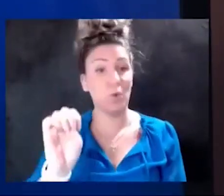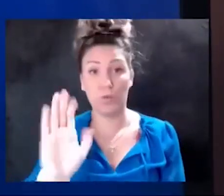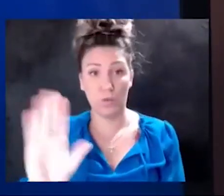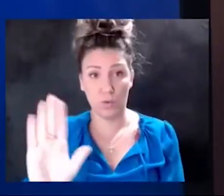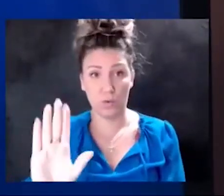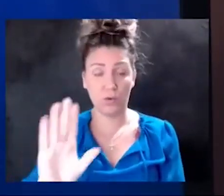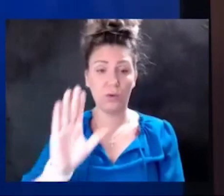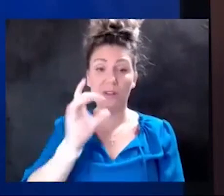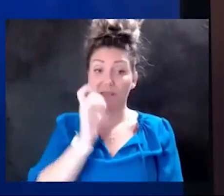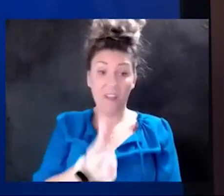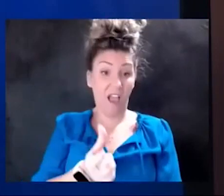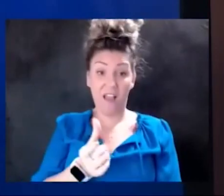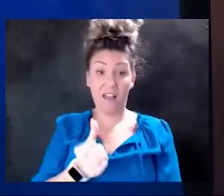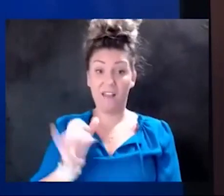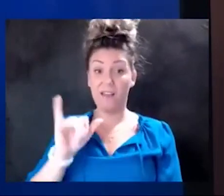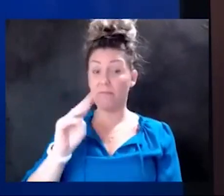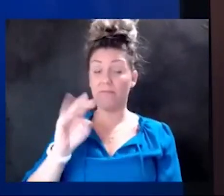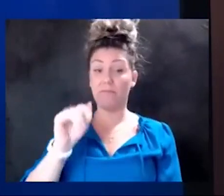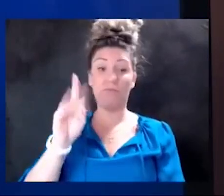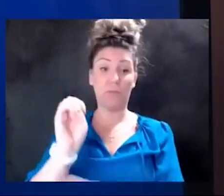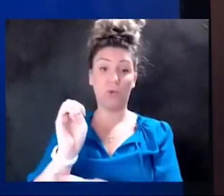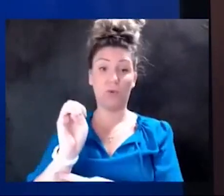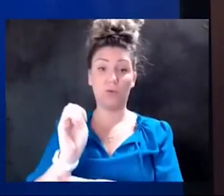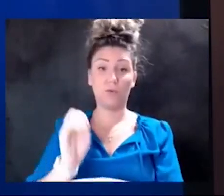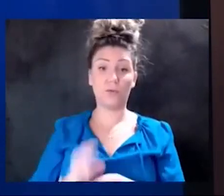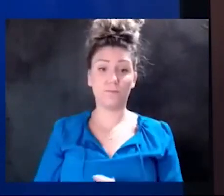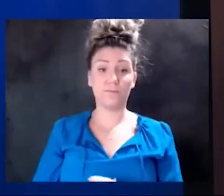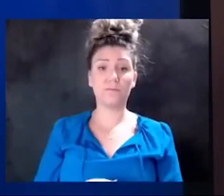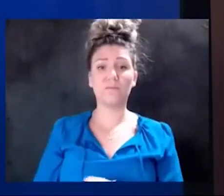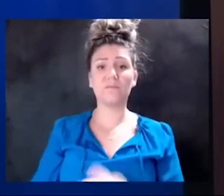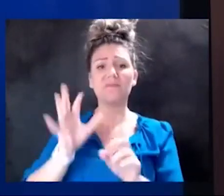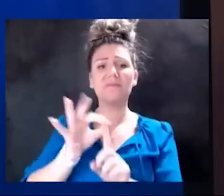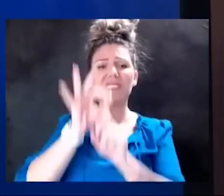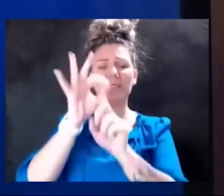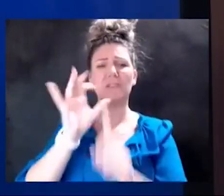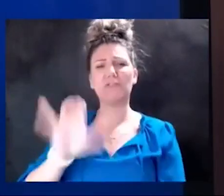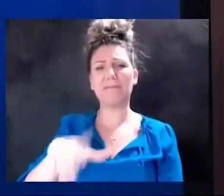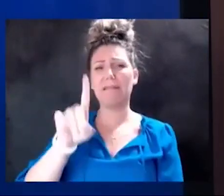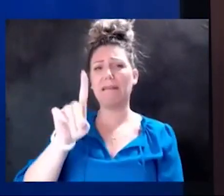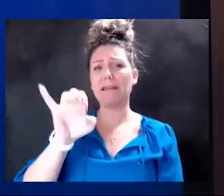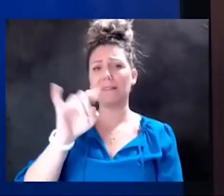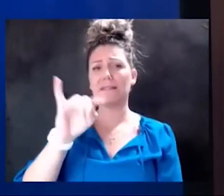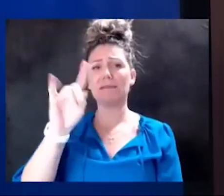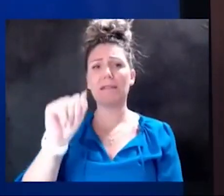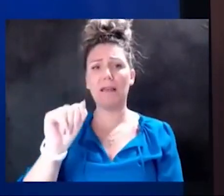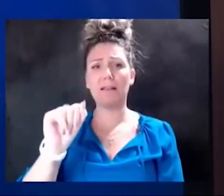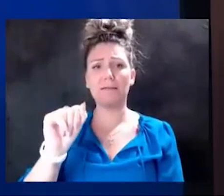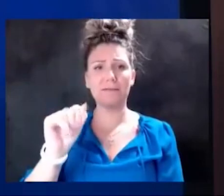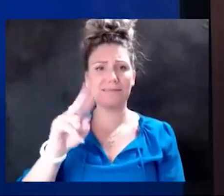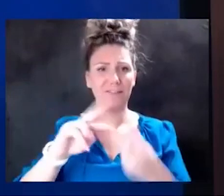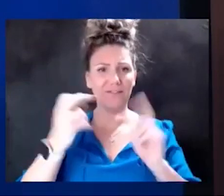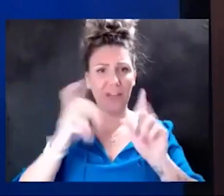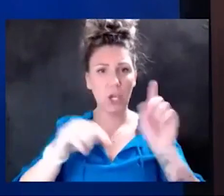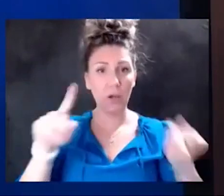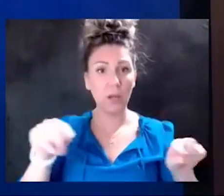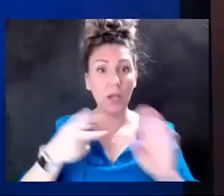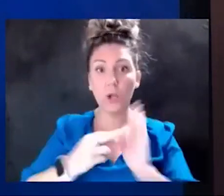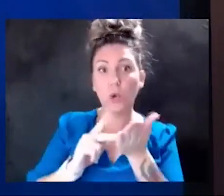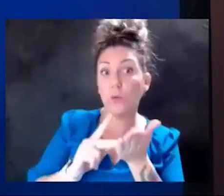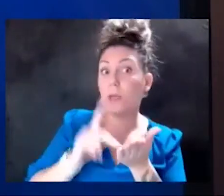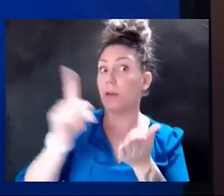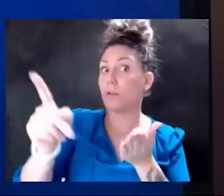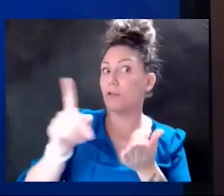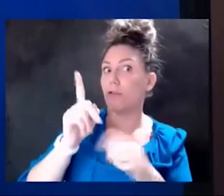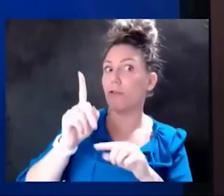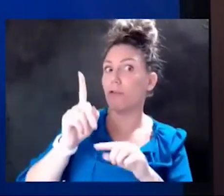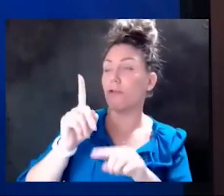immune from especially this Delta variant. And so, you mean you're not invincible? You're not invincible. That's